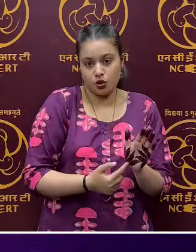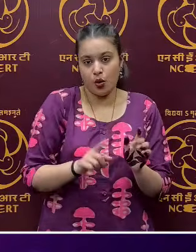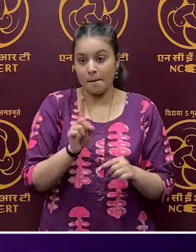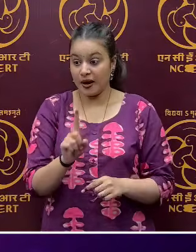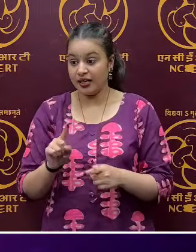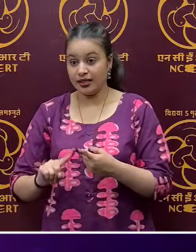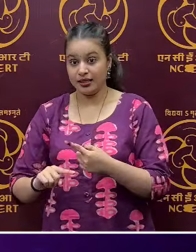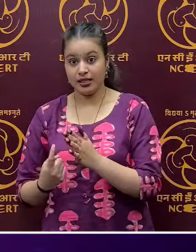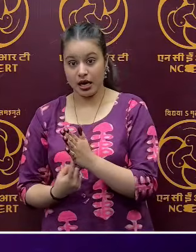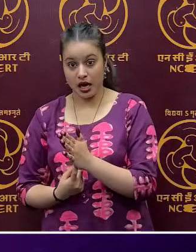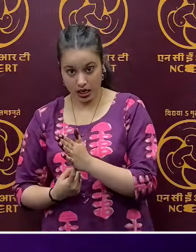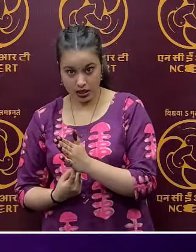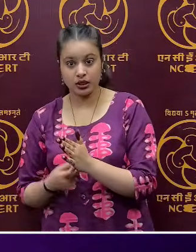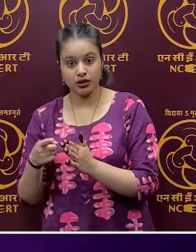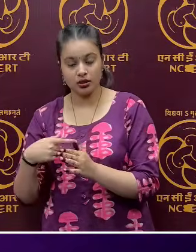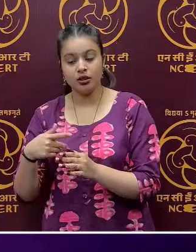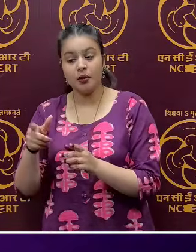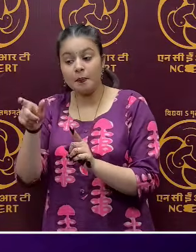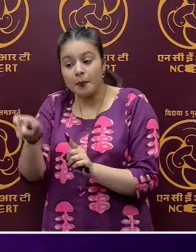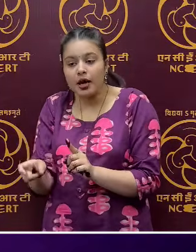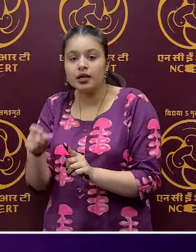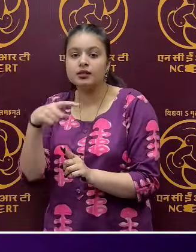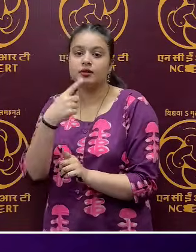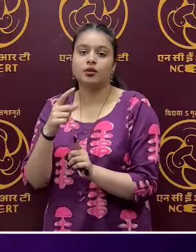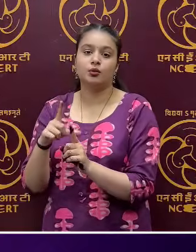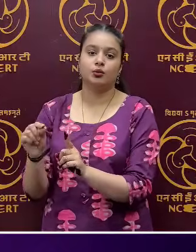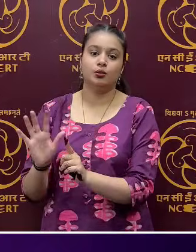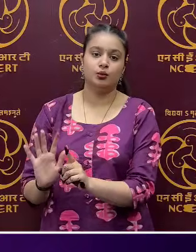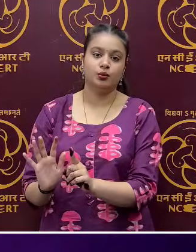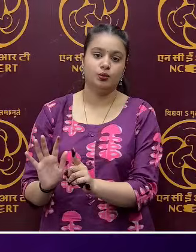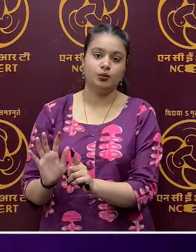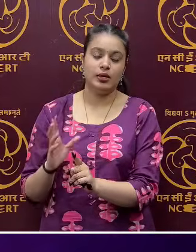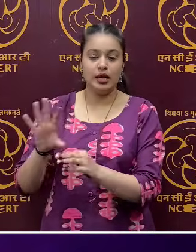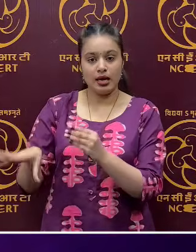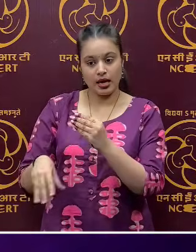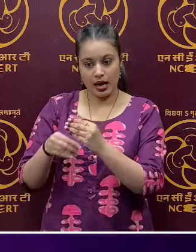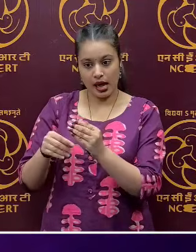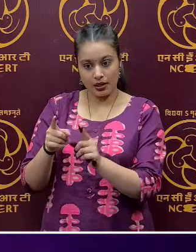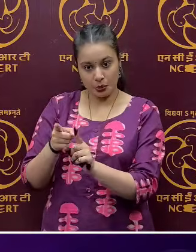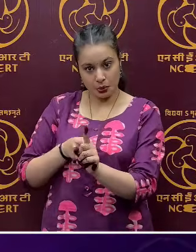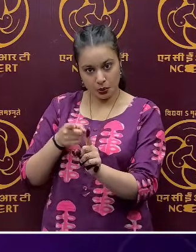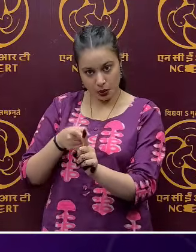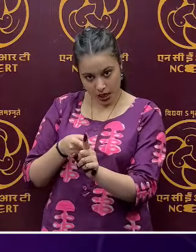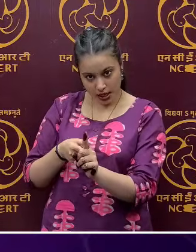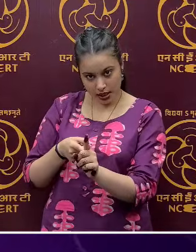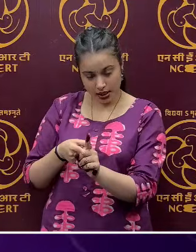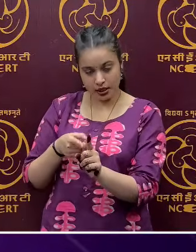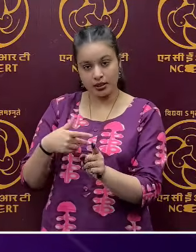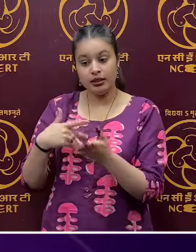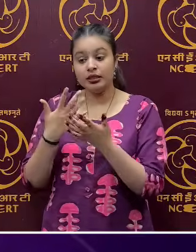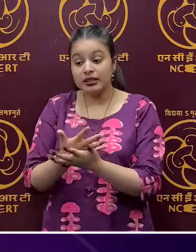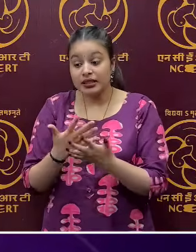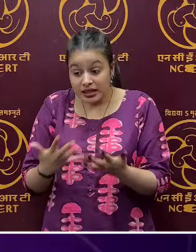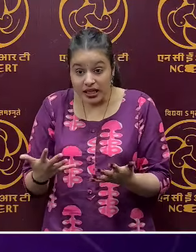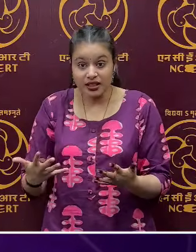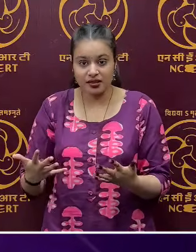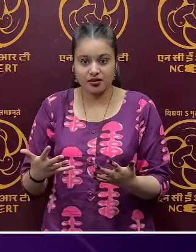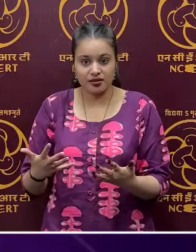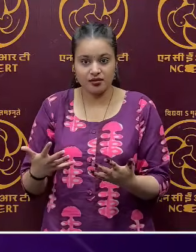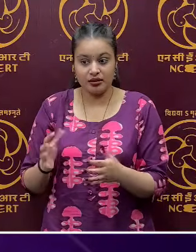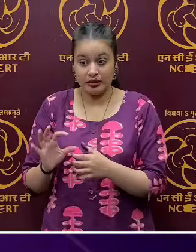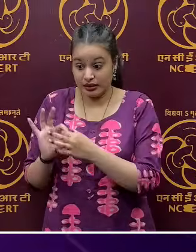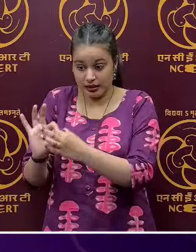ER is somebody who does that. Does that. And you add an extra Y then the goods that belong to that